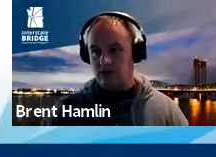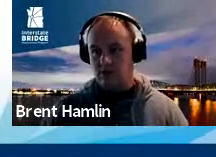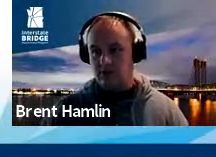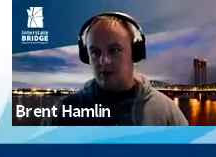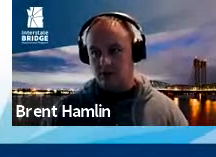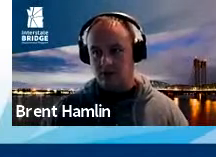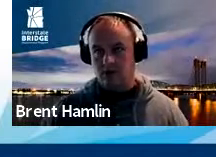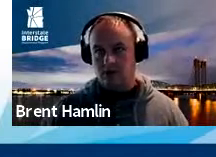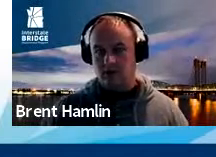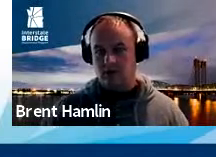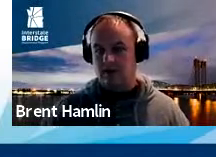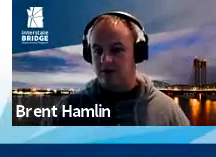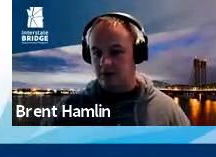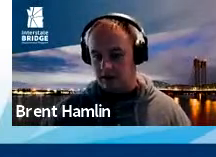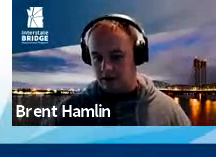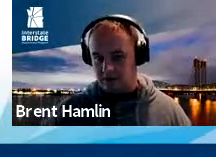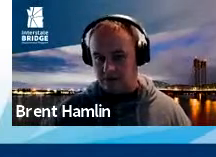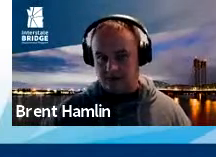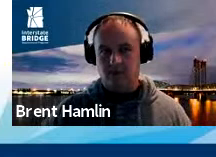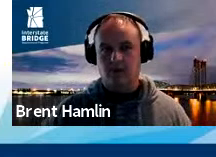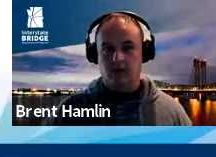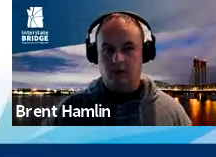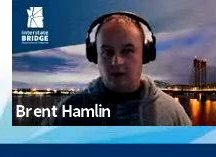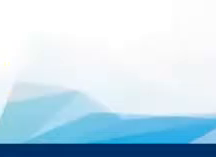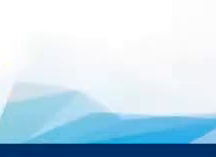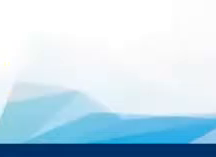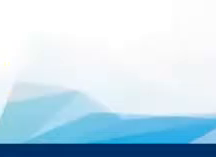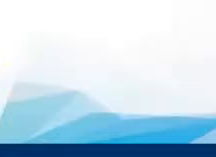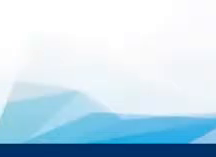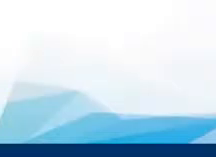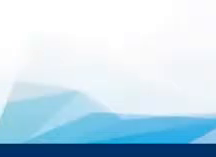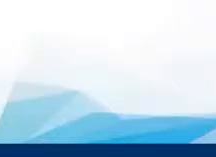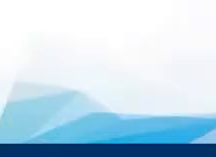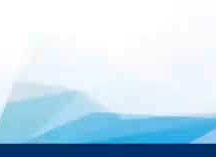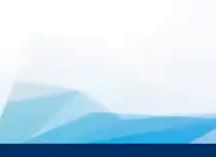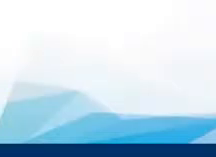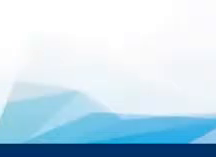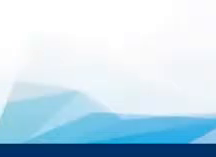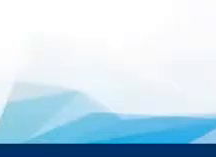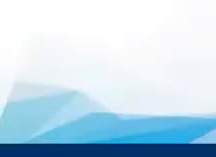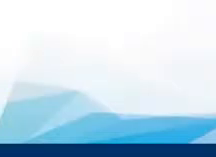what is keeping you centered now? Okay, thank you.